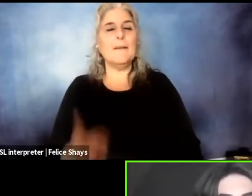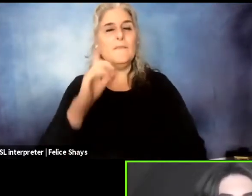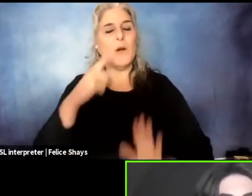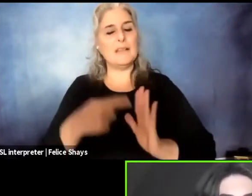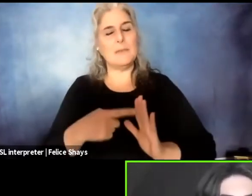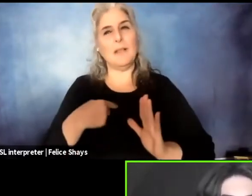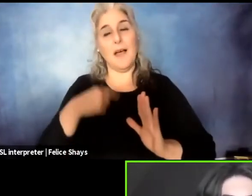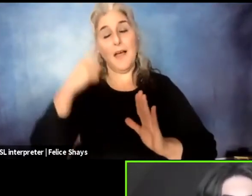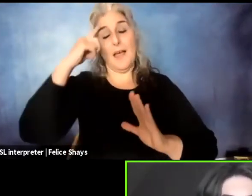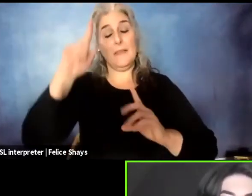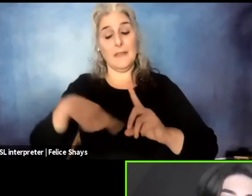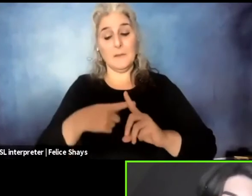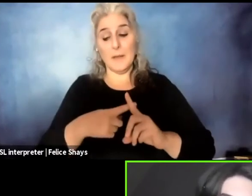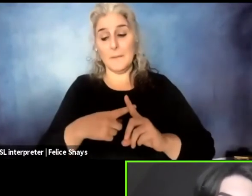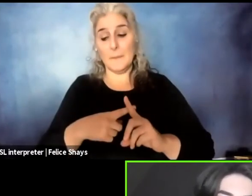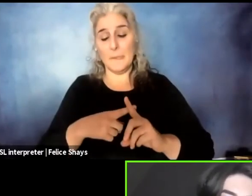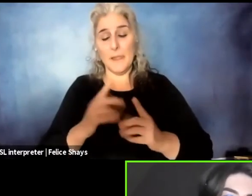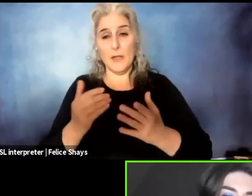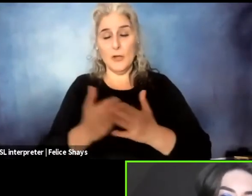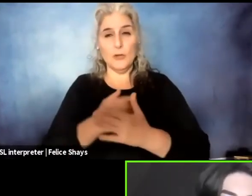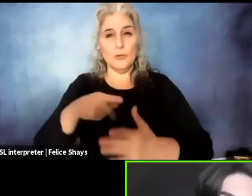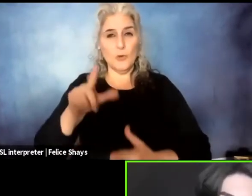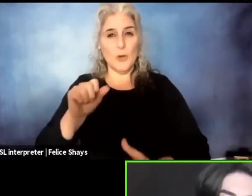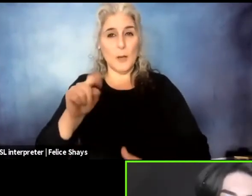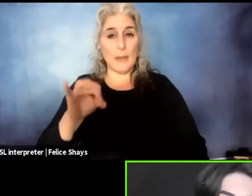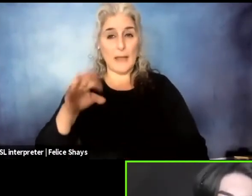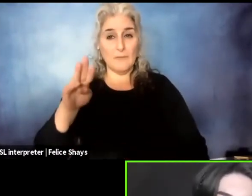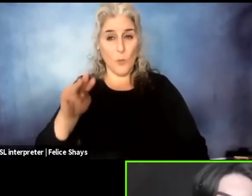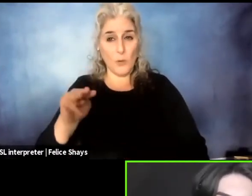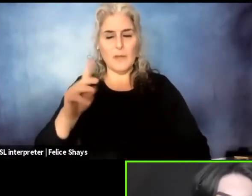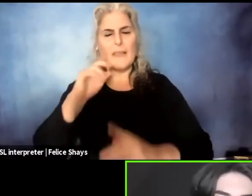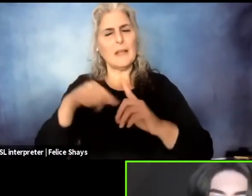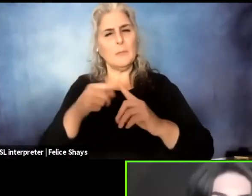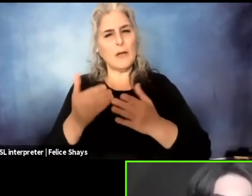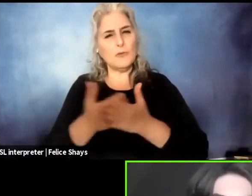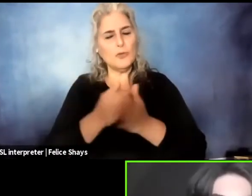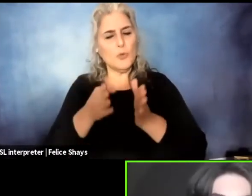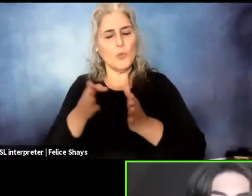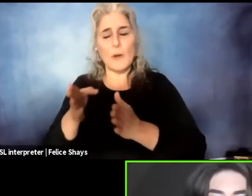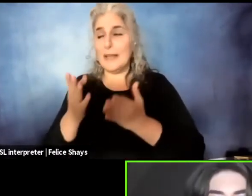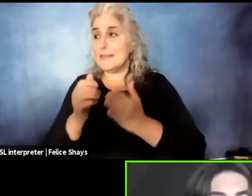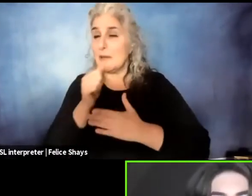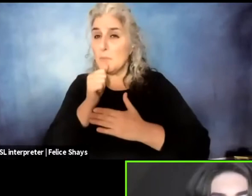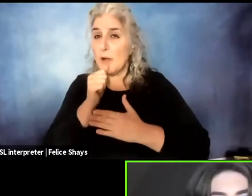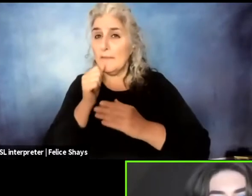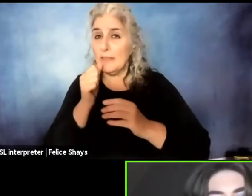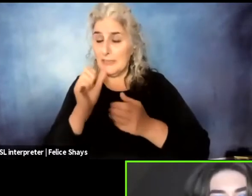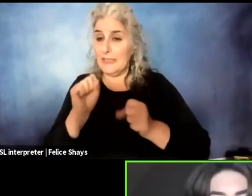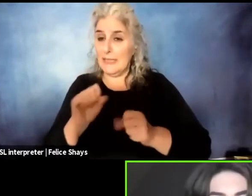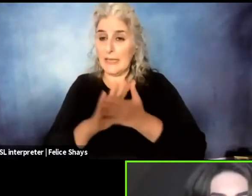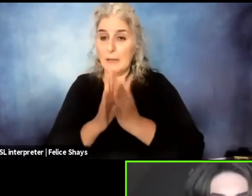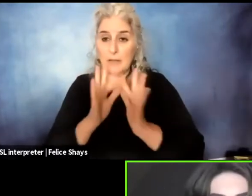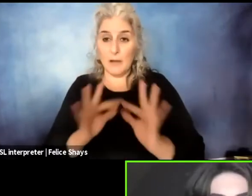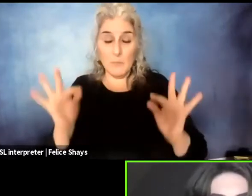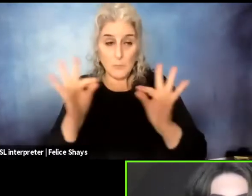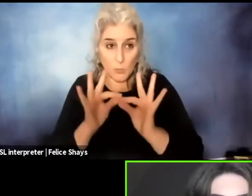about new platforms, I think about new ways that privacy could become an issue. You know, obviously we have to be able to keep